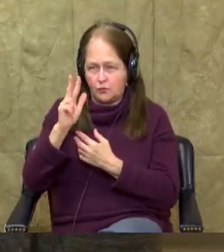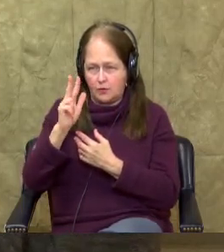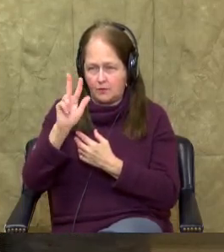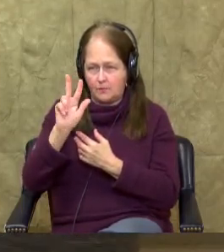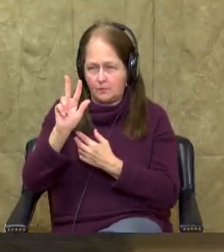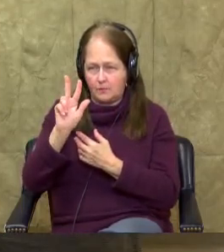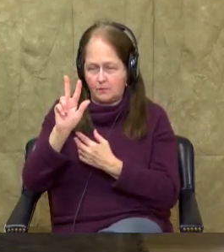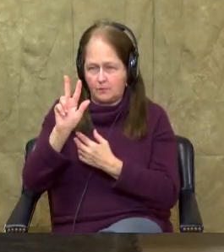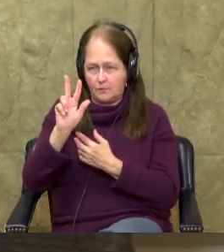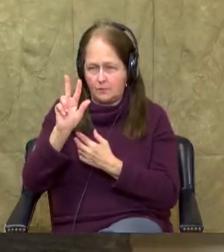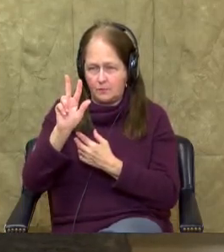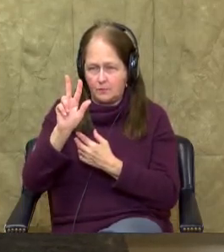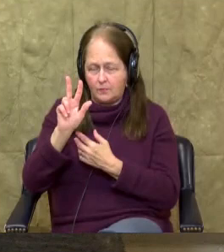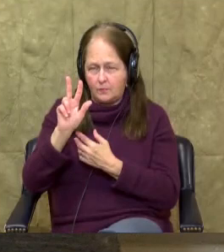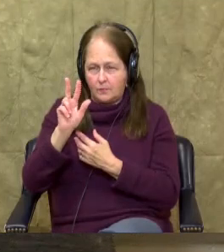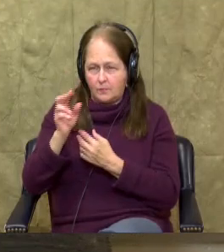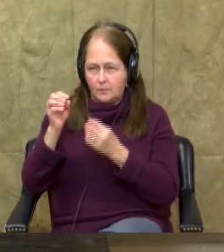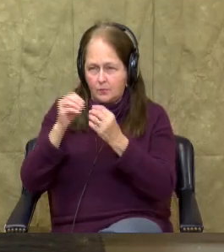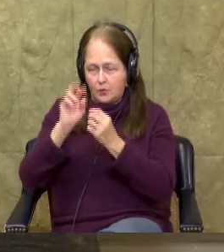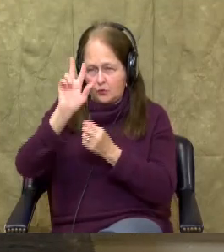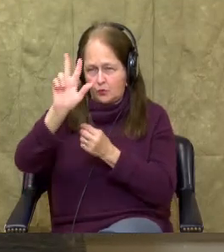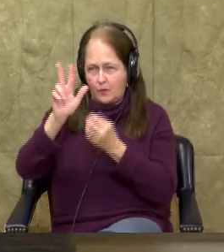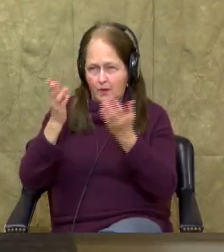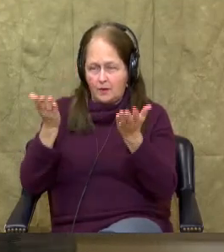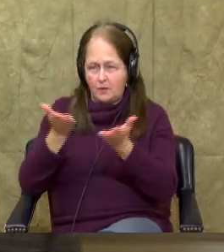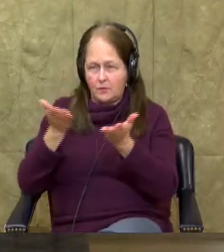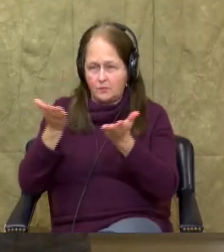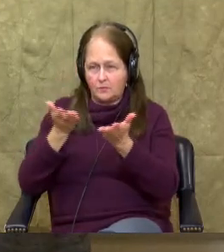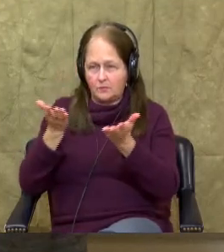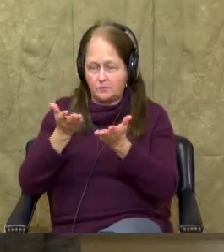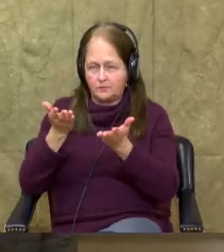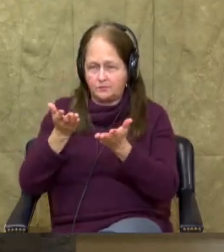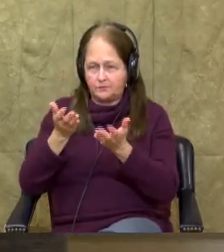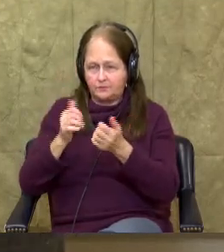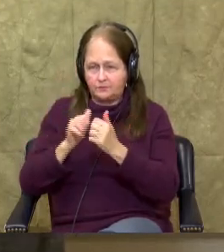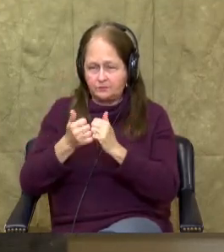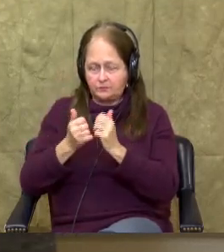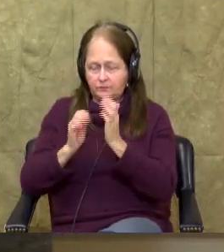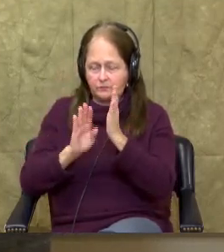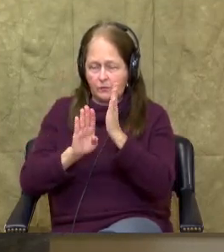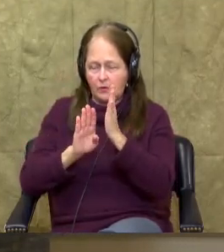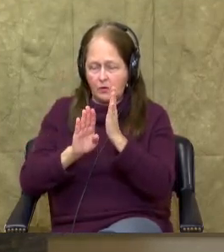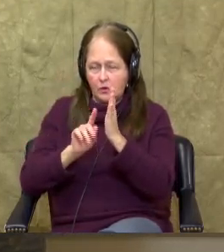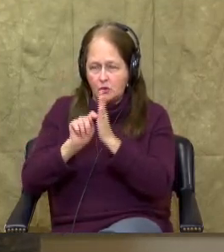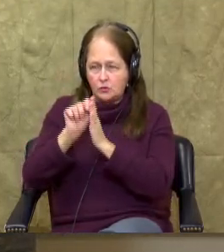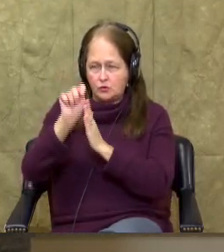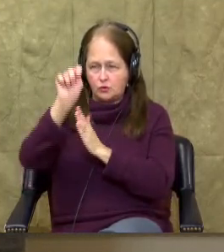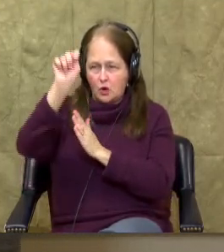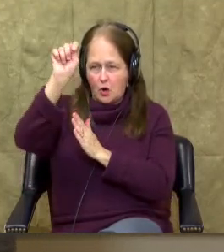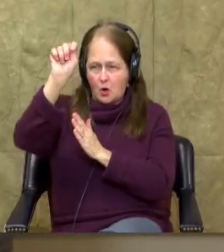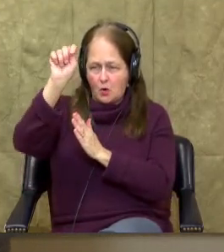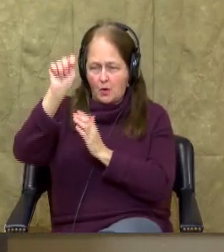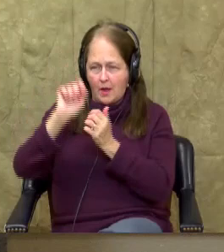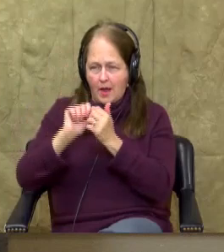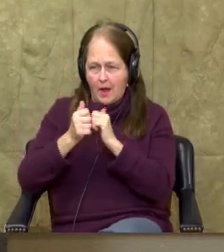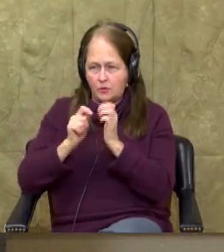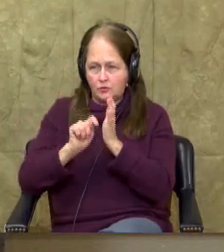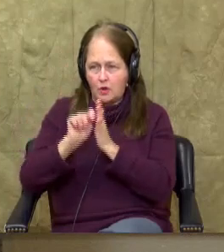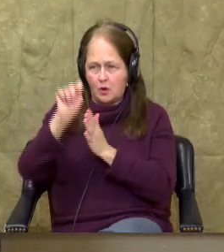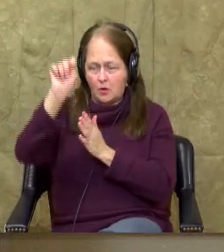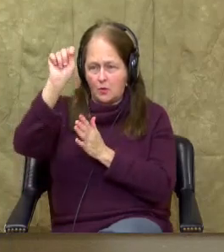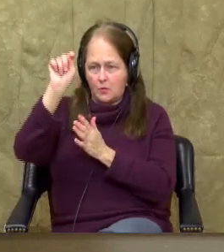3. So let's put a 3 here. And how tall is it? The height is always how tall it